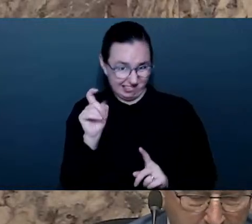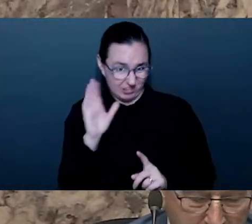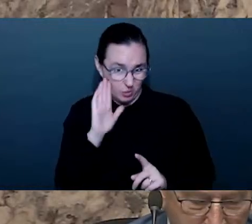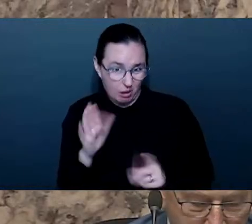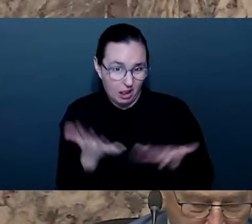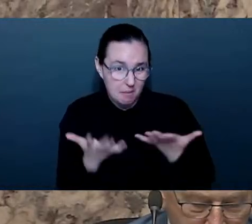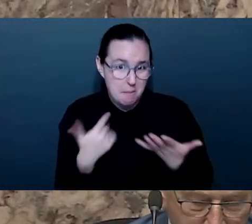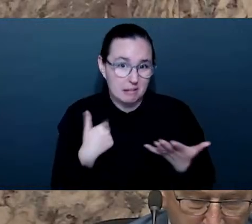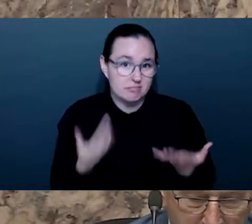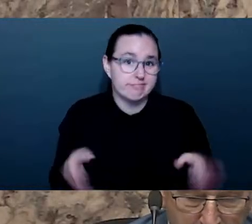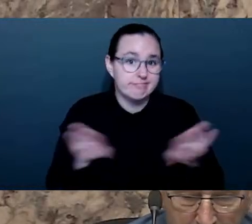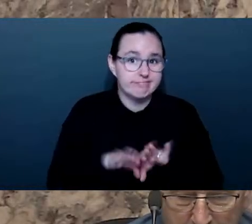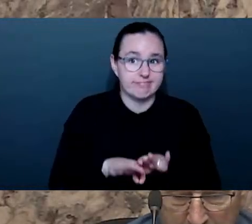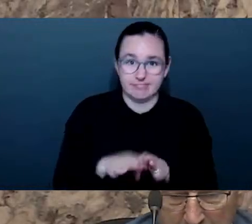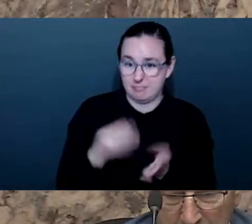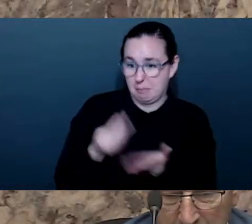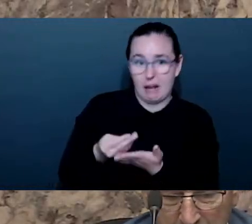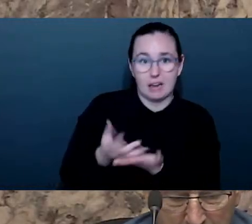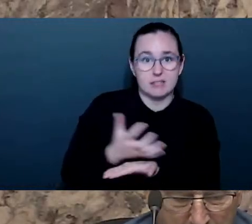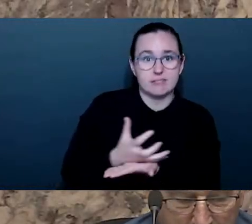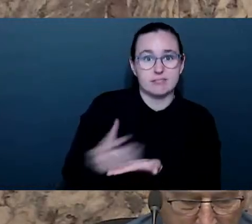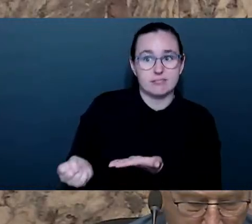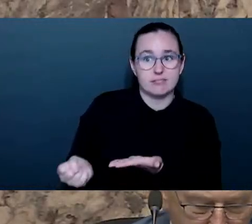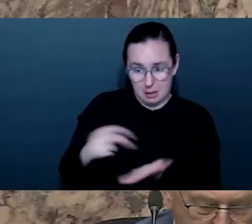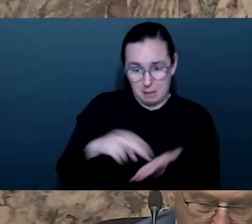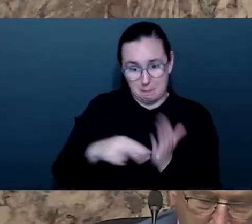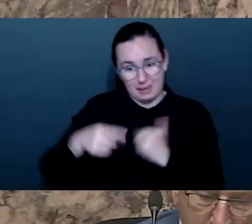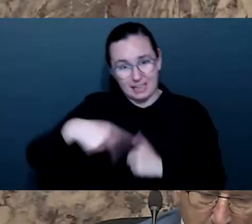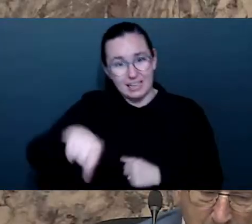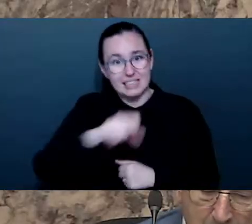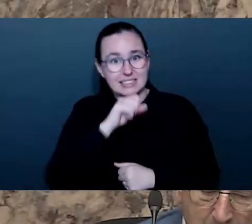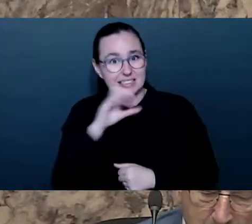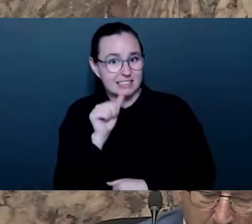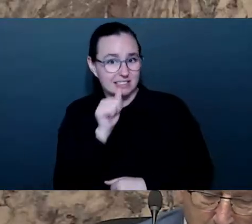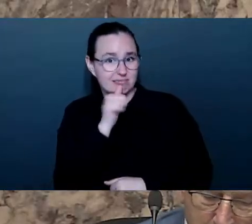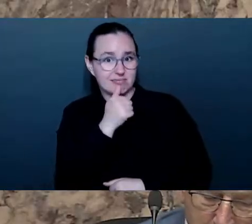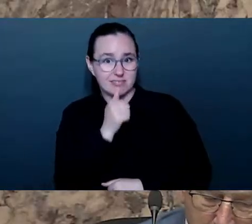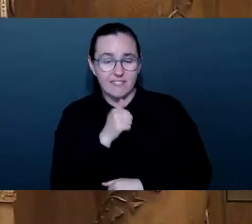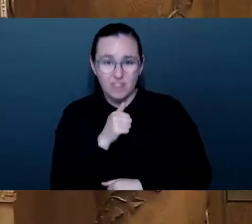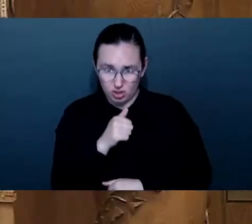minister reinstate funding today? Yes or no?